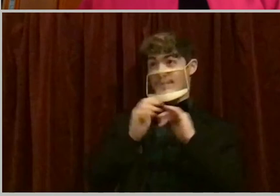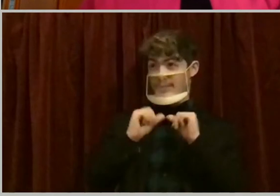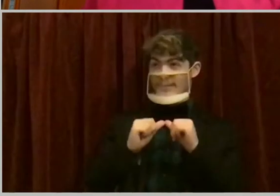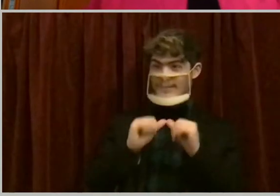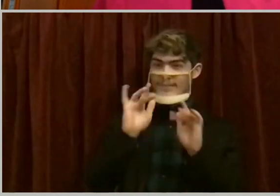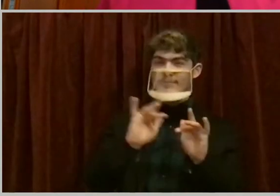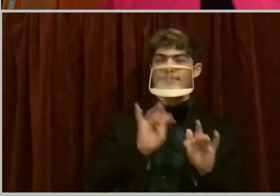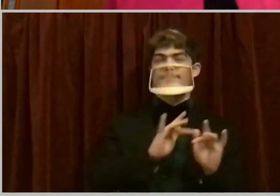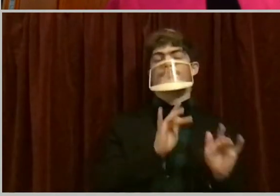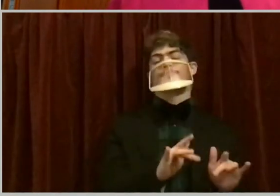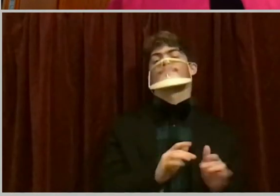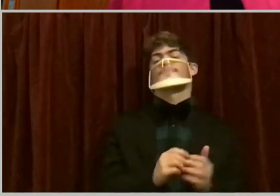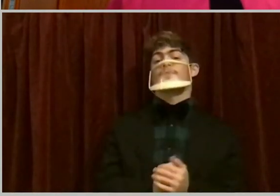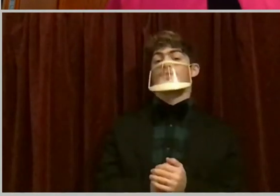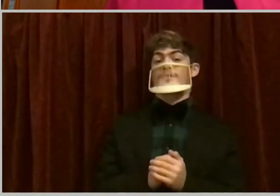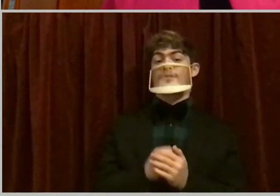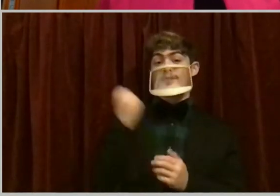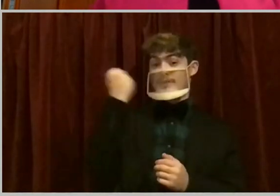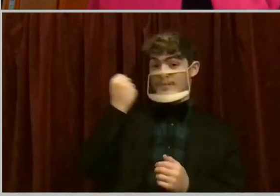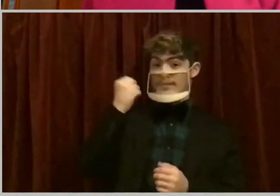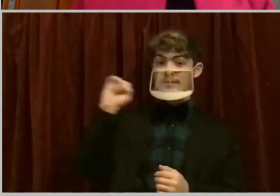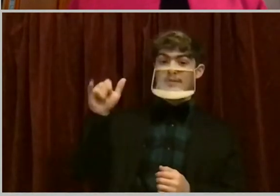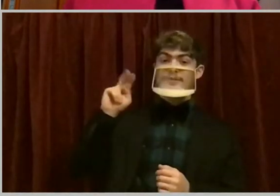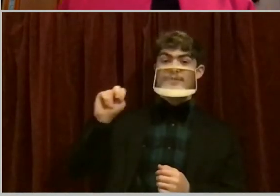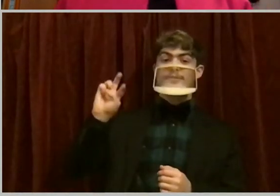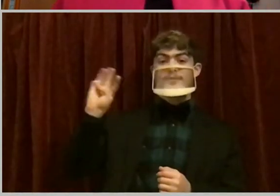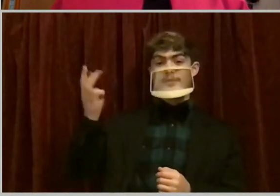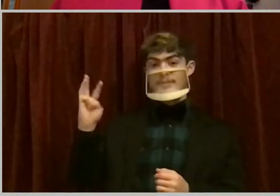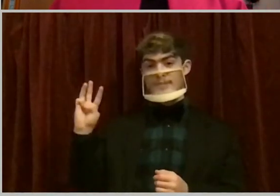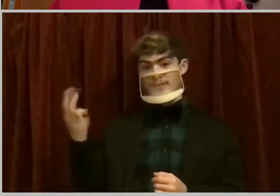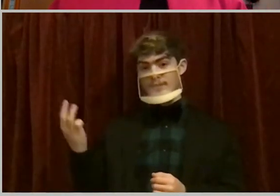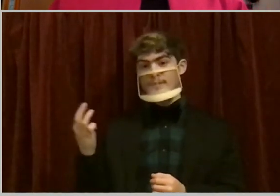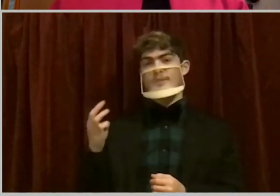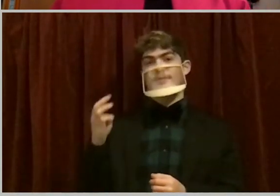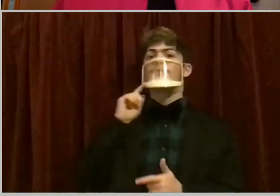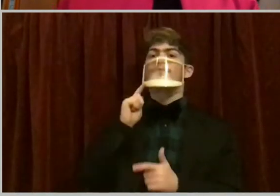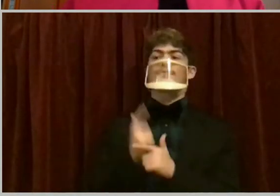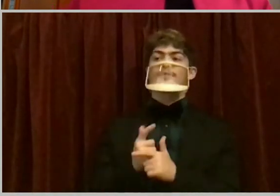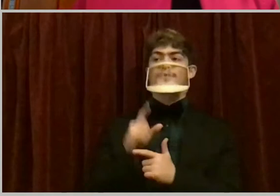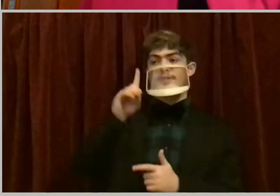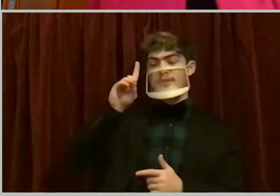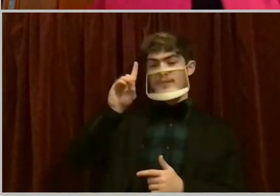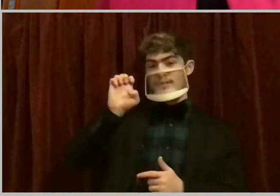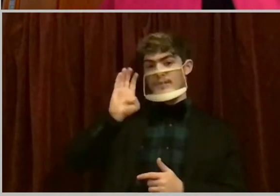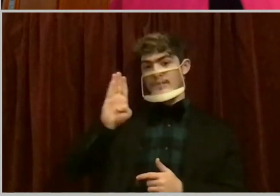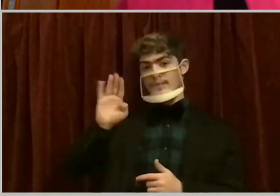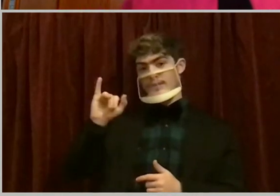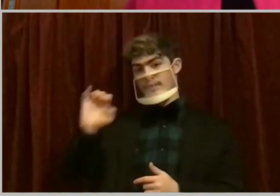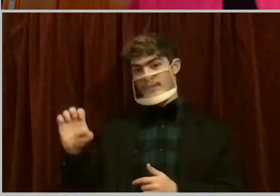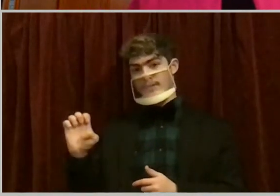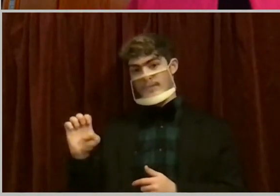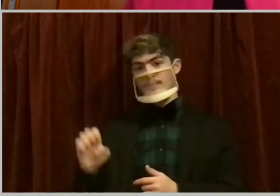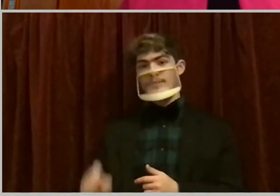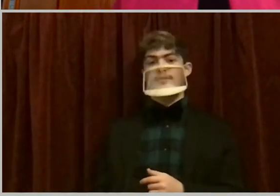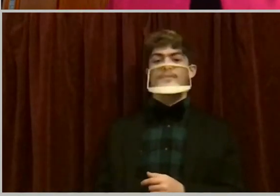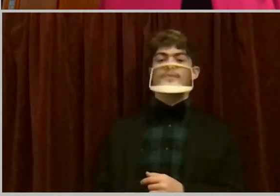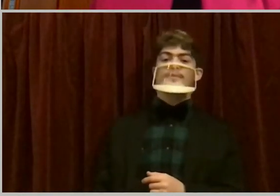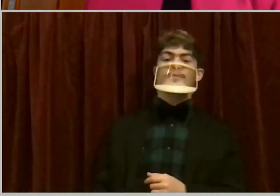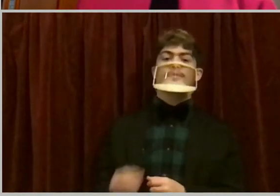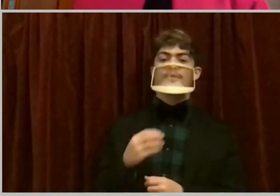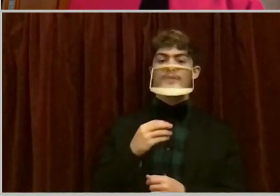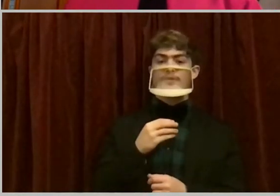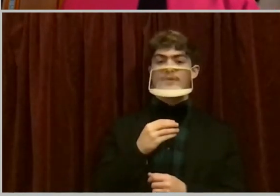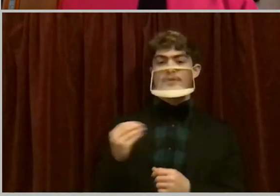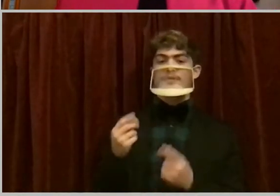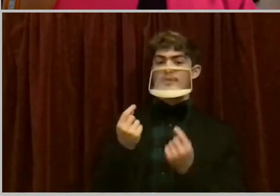Saturday, January 16th at 11 p.m. Our sister Debbie Tamango or Deborah Tamango will be giving that lesson, and it's going to be the